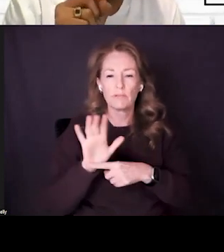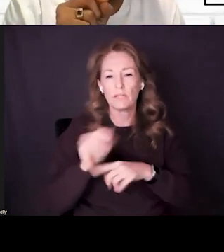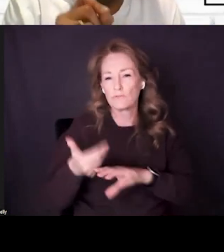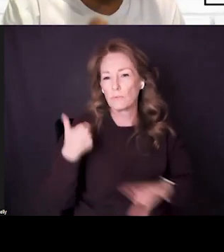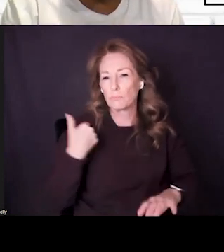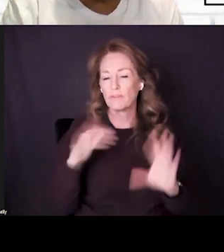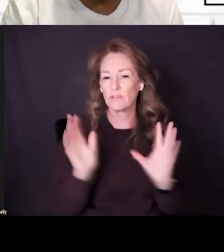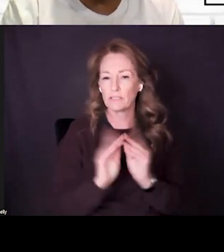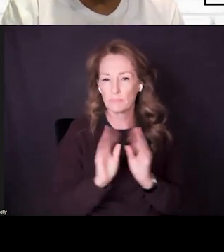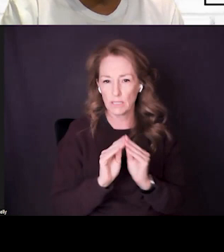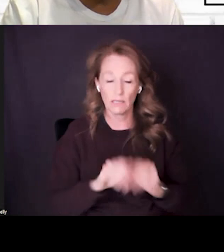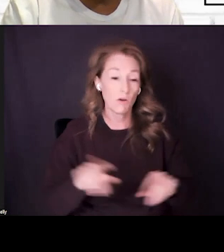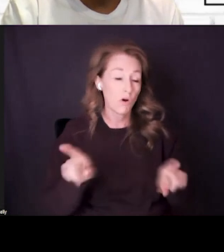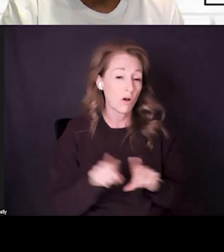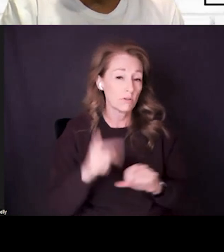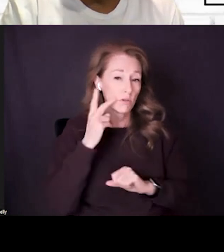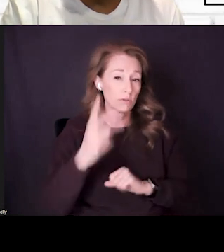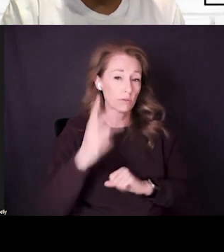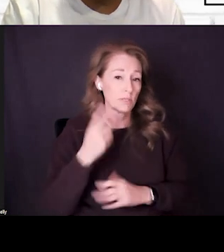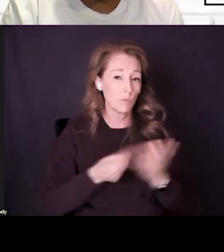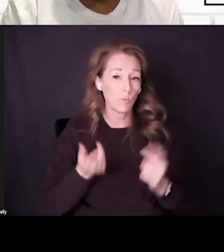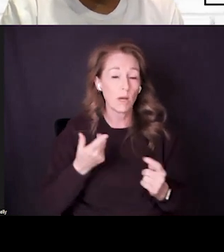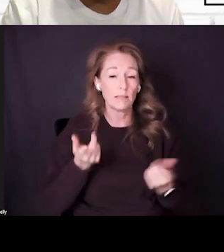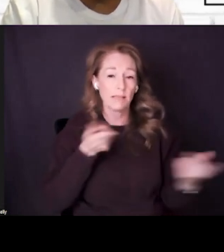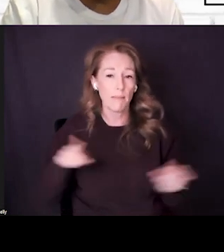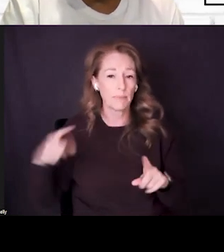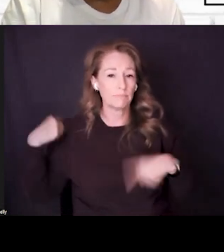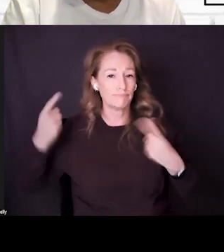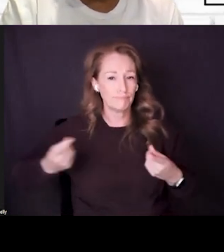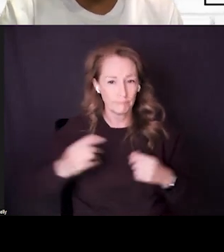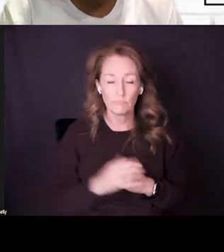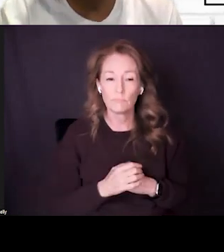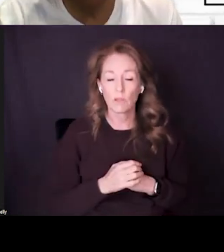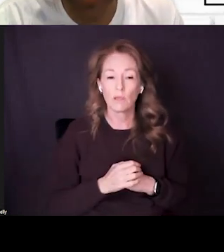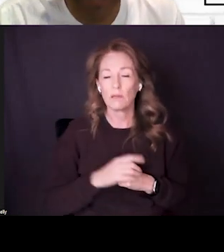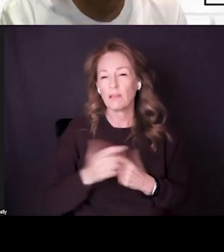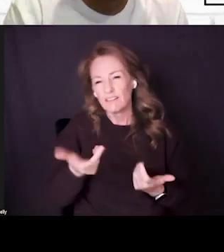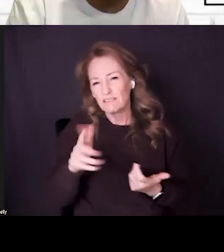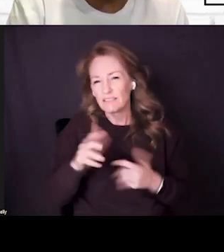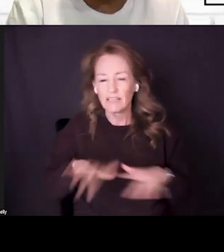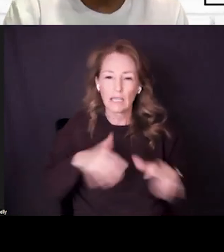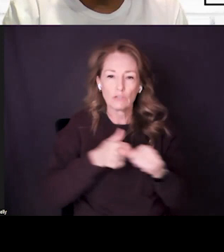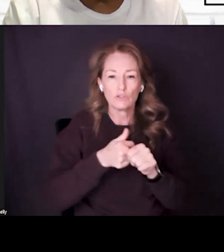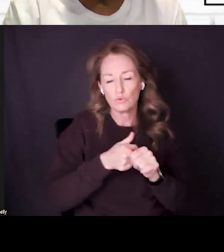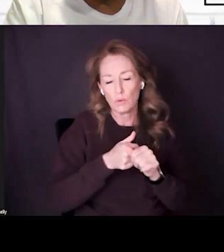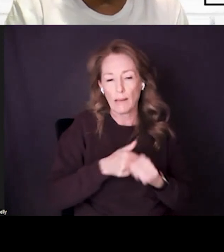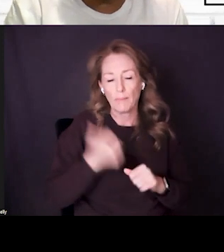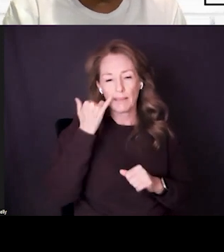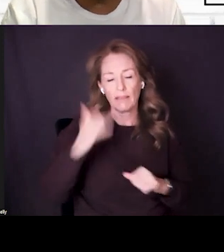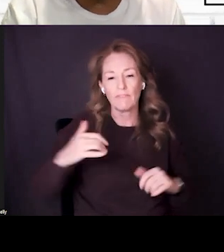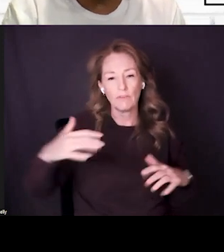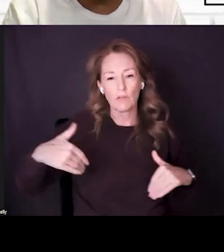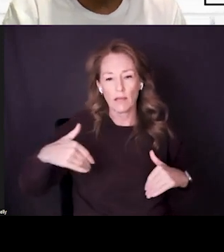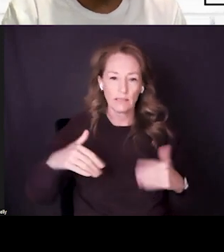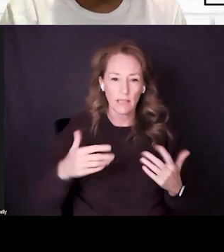as well see portions of what we've been doing. So it really helps to kind of catch you up to date if you haven't been able to be present on some of